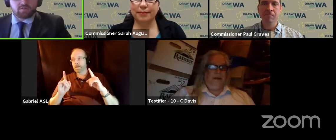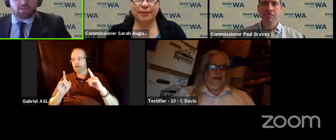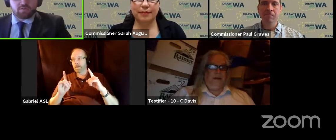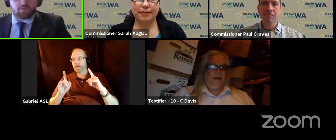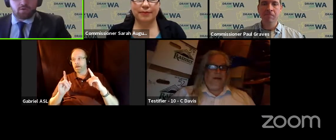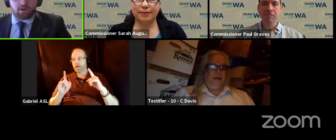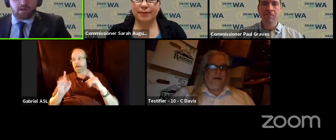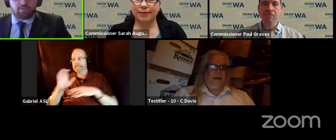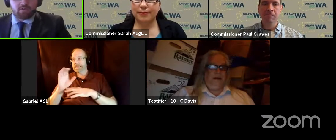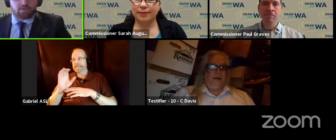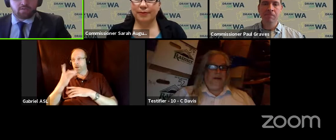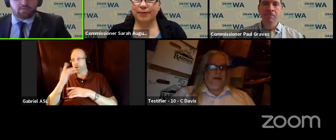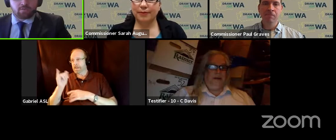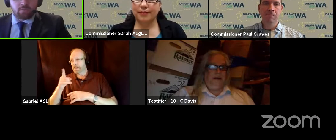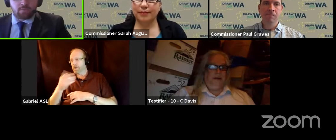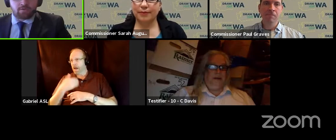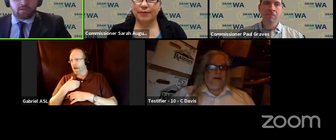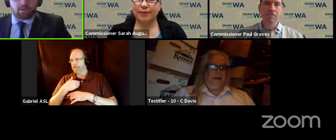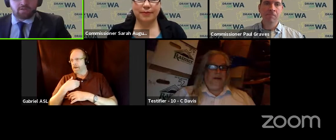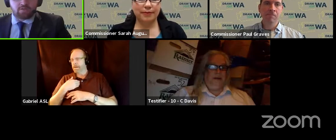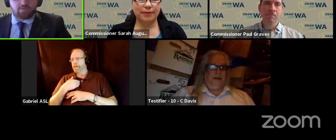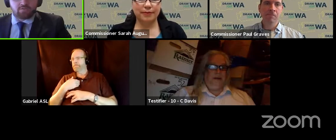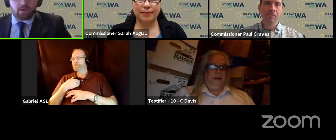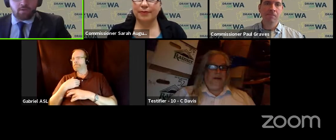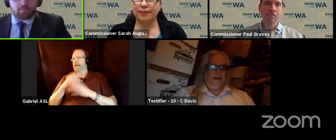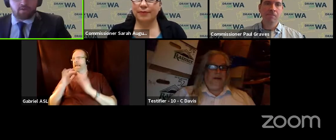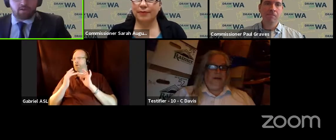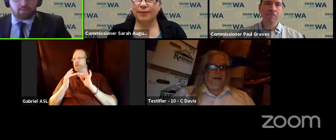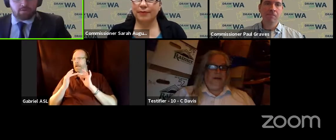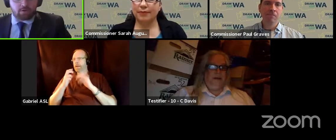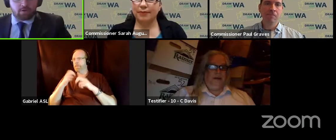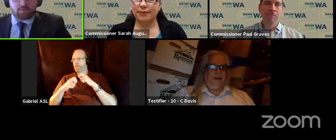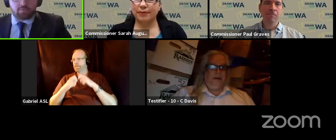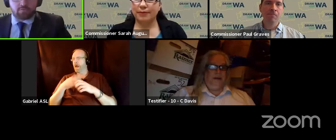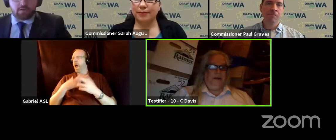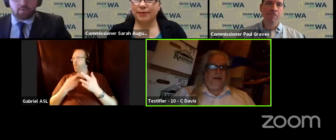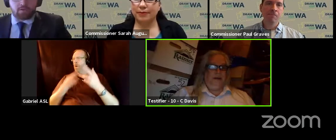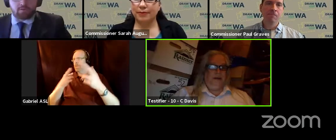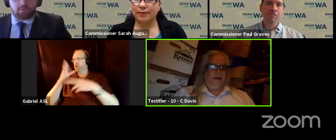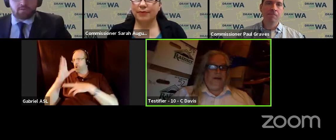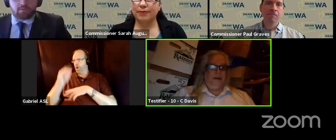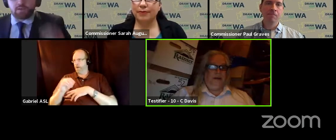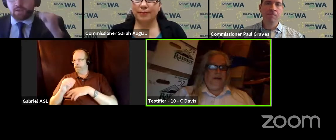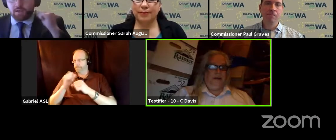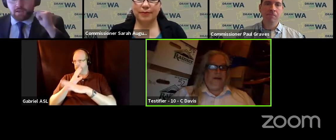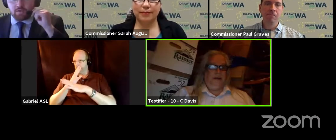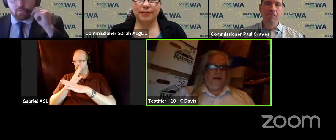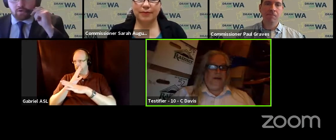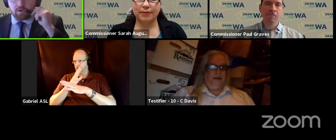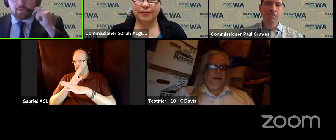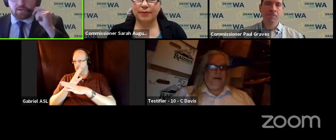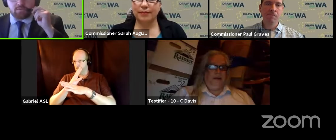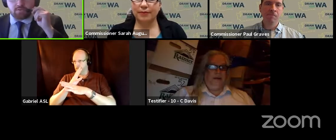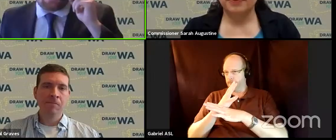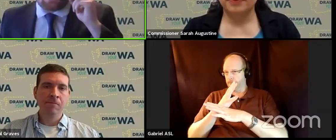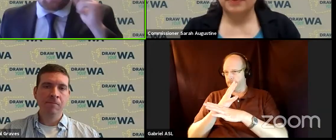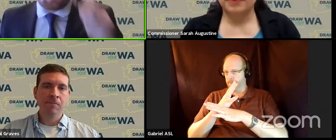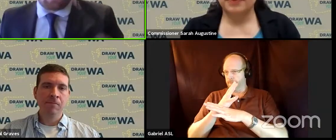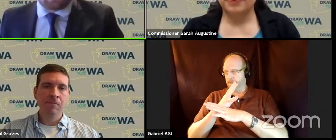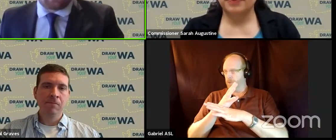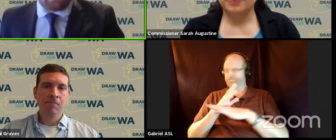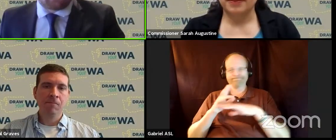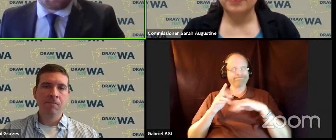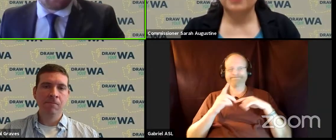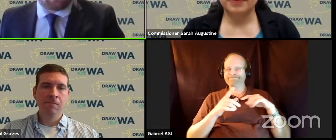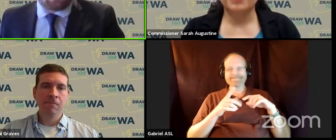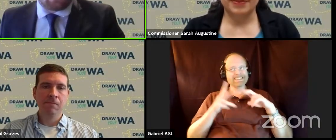See, it looks like you are having some internet Hello. issues. I would recommend turning off your Can you video. hear You are me? cutting out. You're